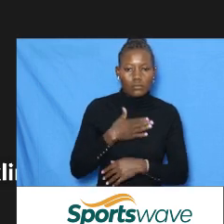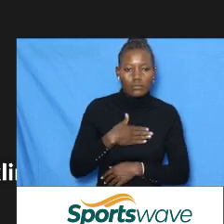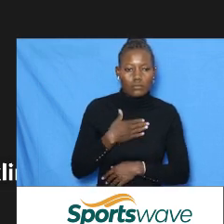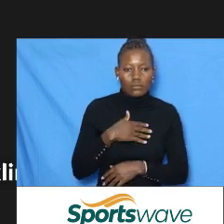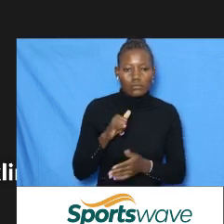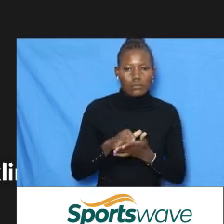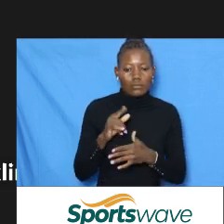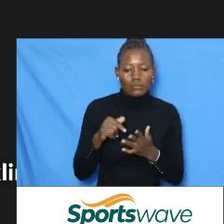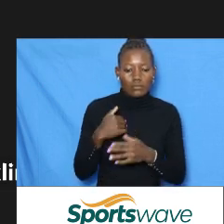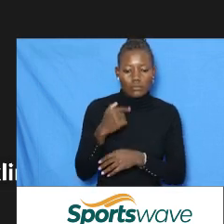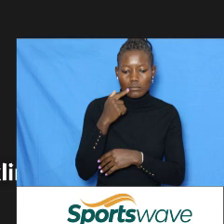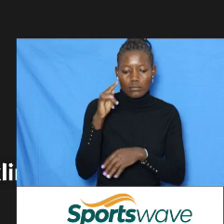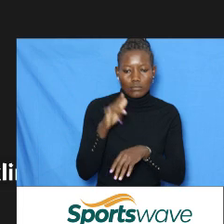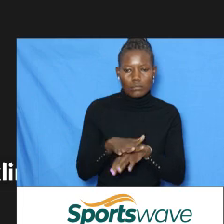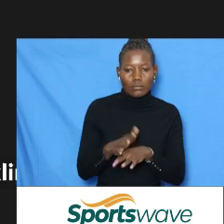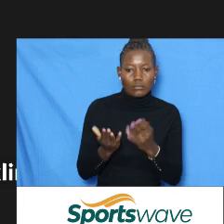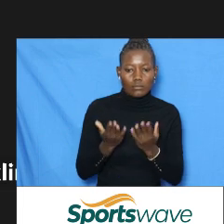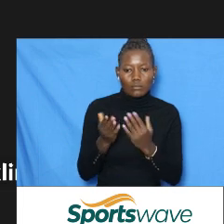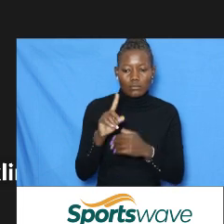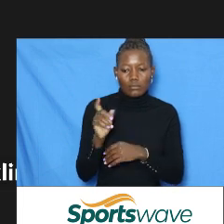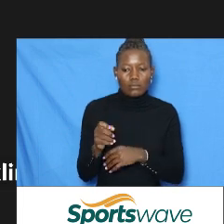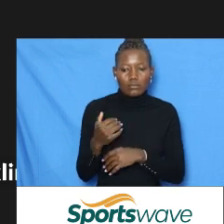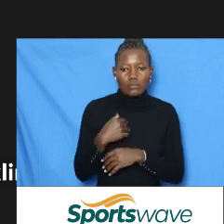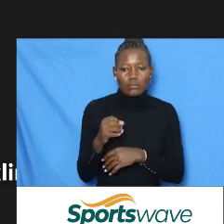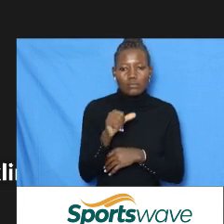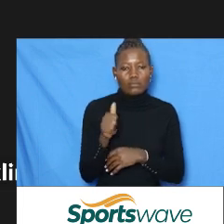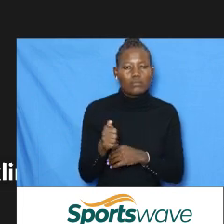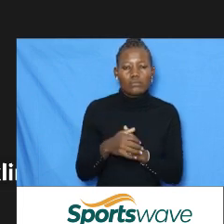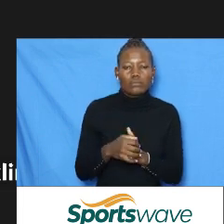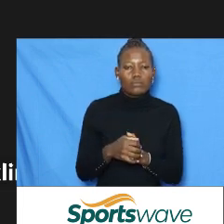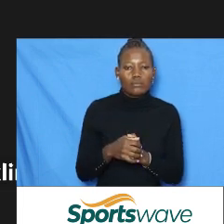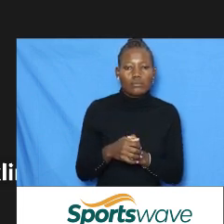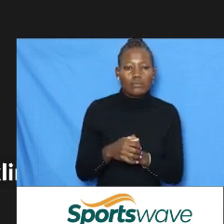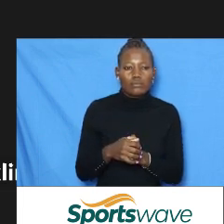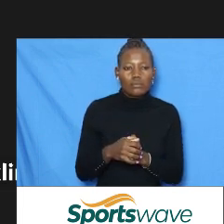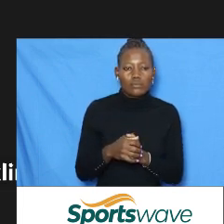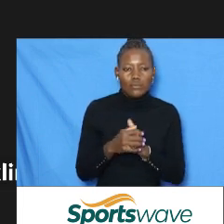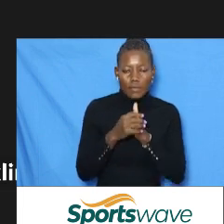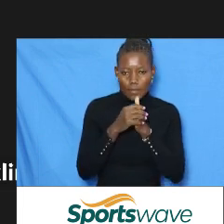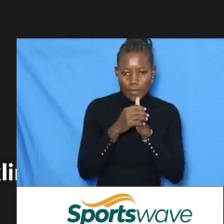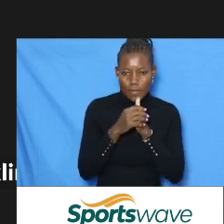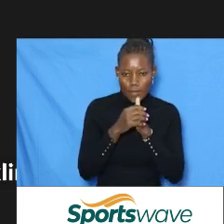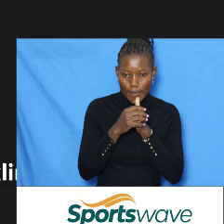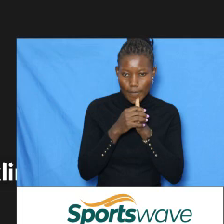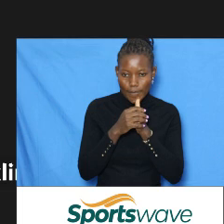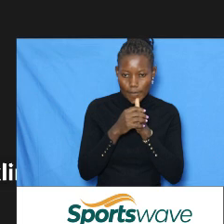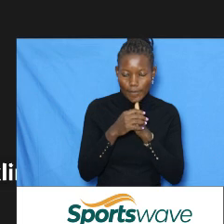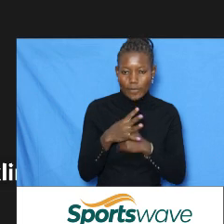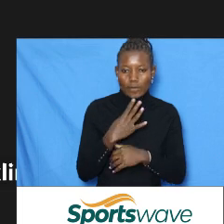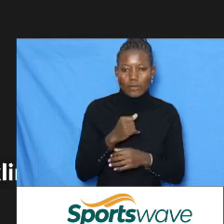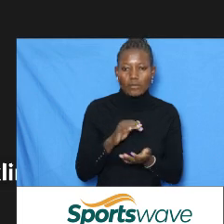had mentioned earlier, but maybe you have another question. I see your hand is up, Victor Ashiali. Yes, I wanted to comment